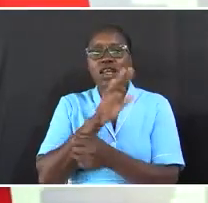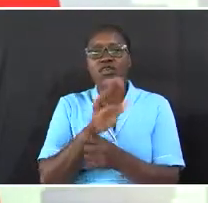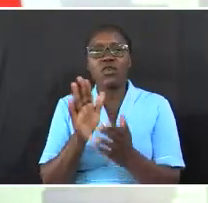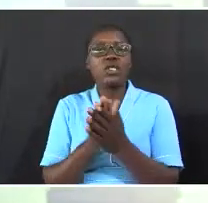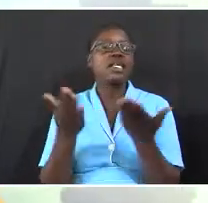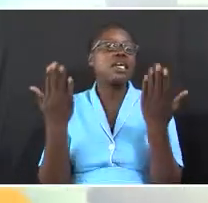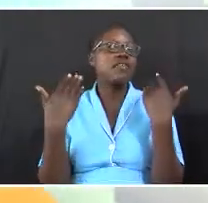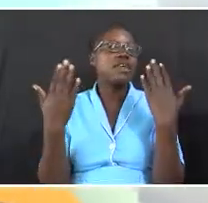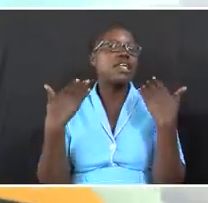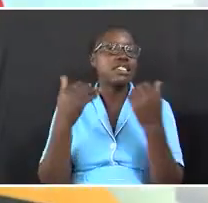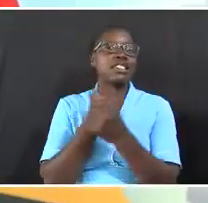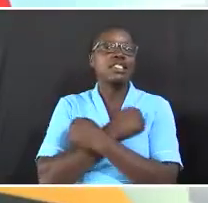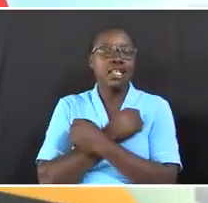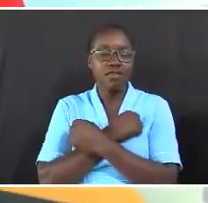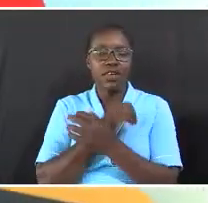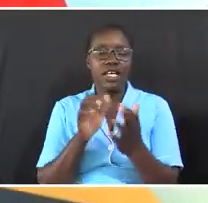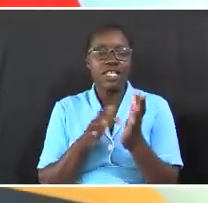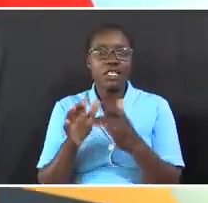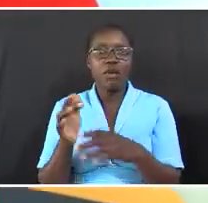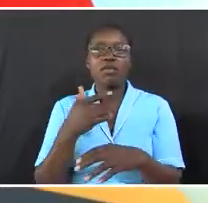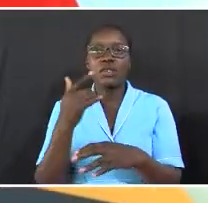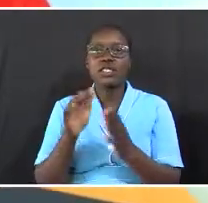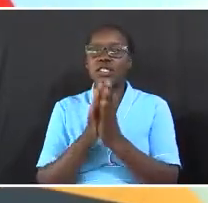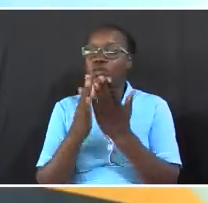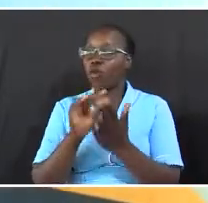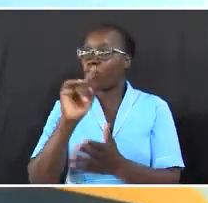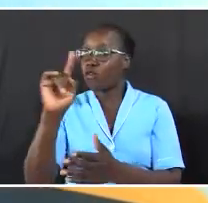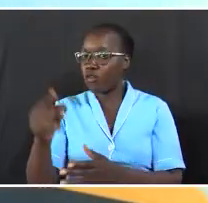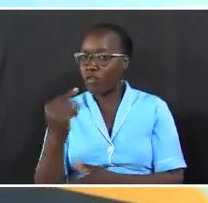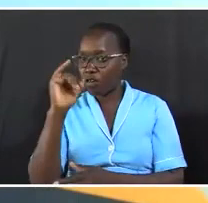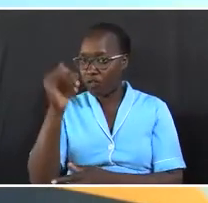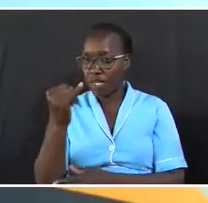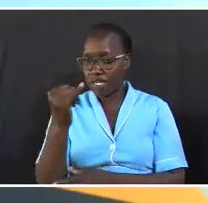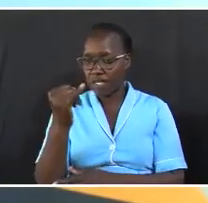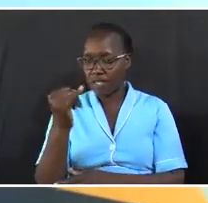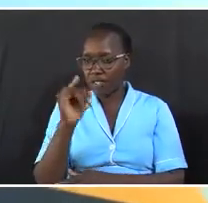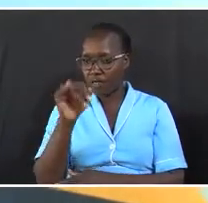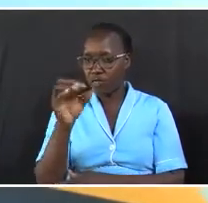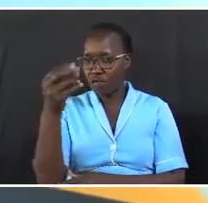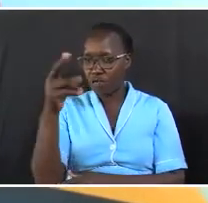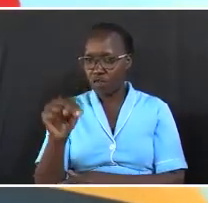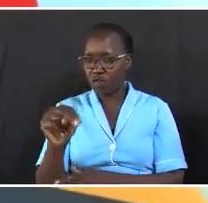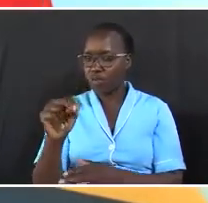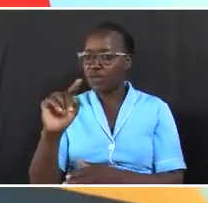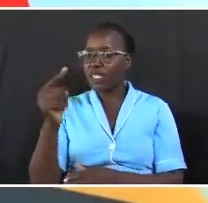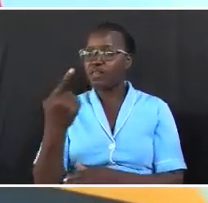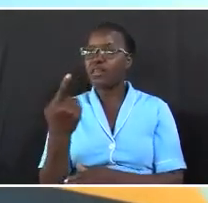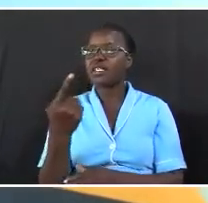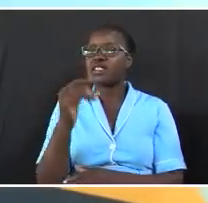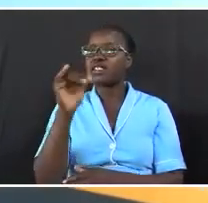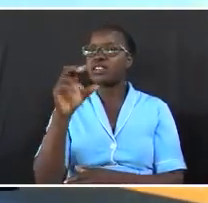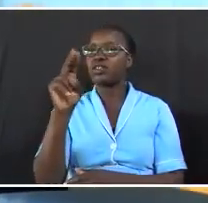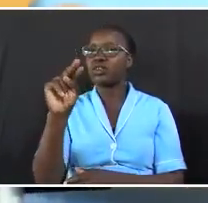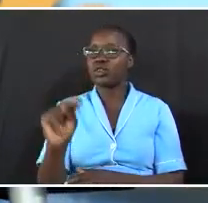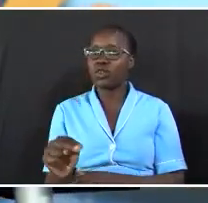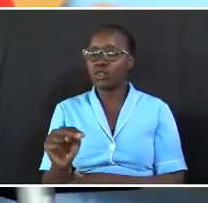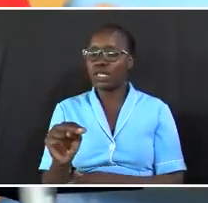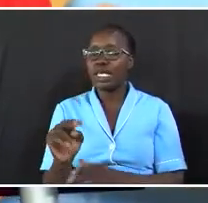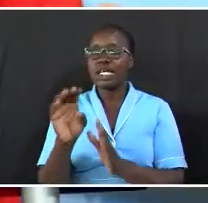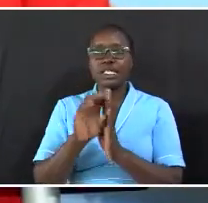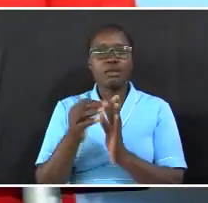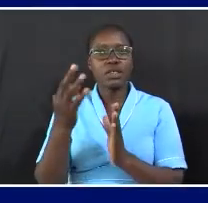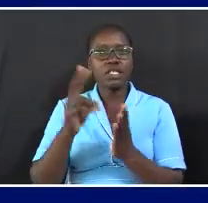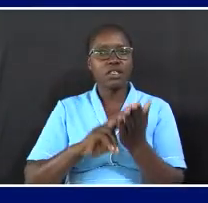love. The Bible says in the book of 1 John, chapter 3 and verse 1, behold,